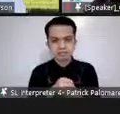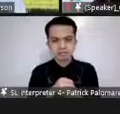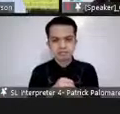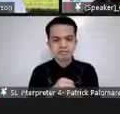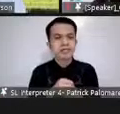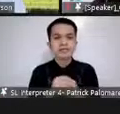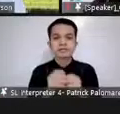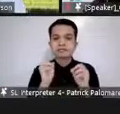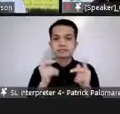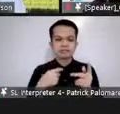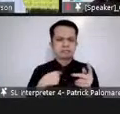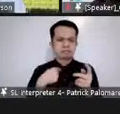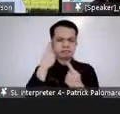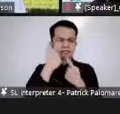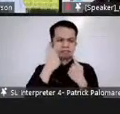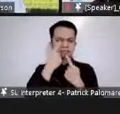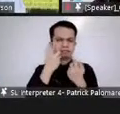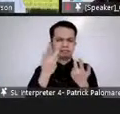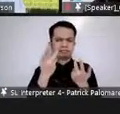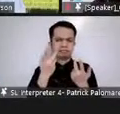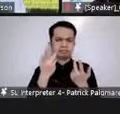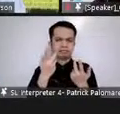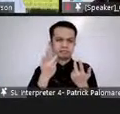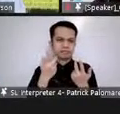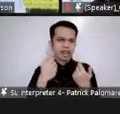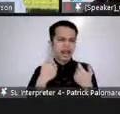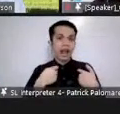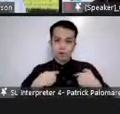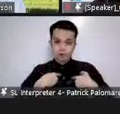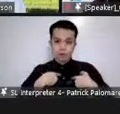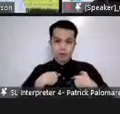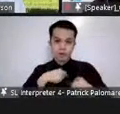So I think I have a question